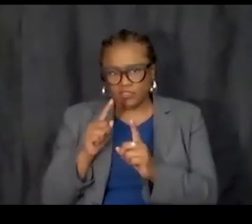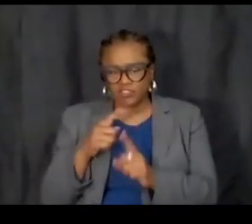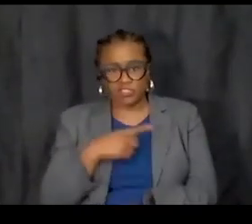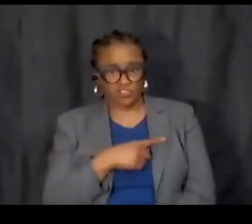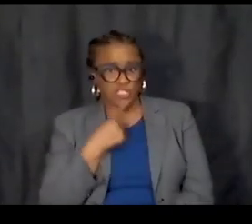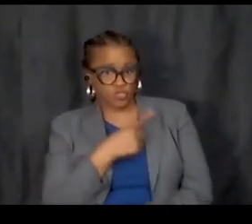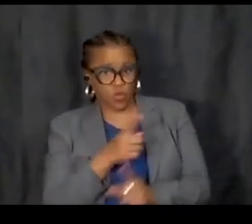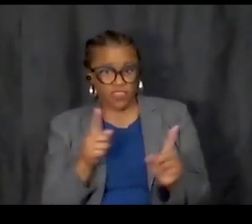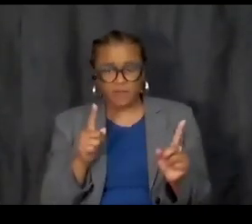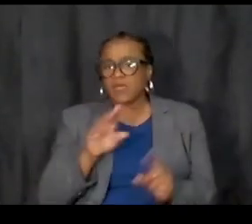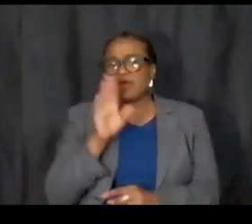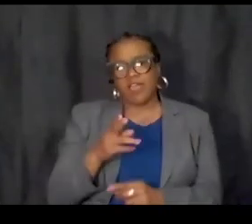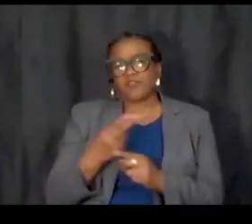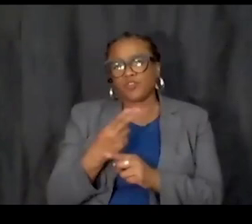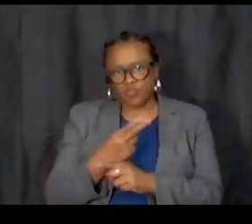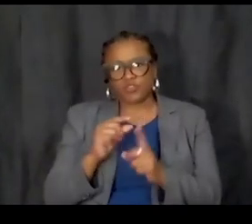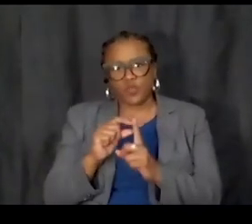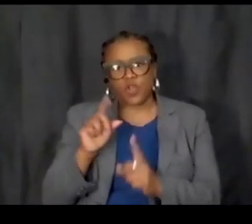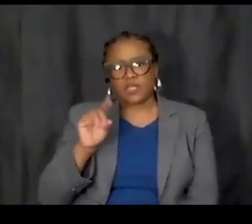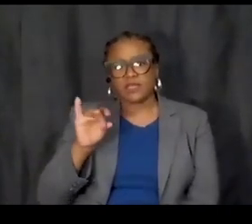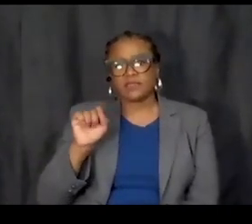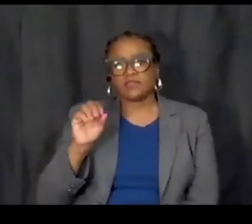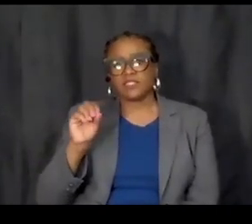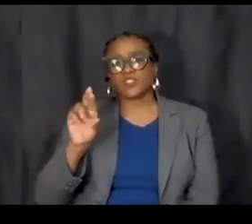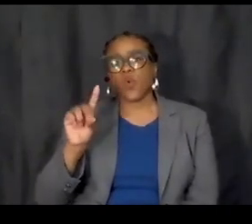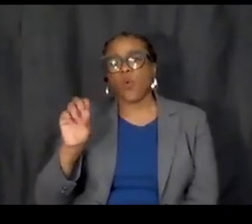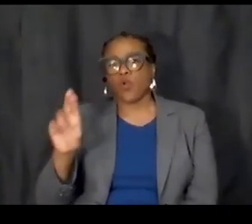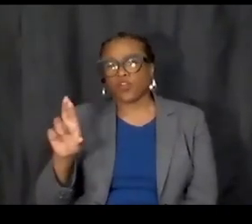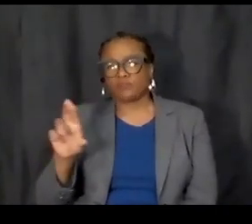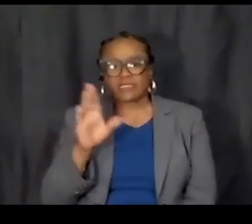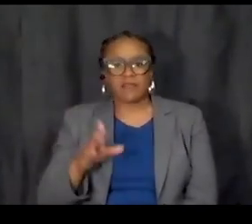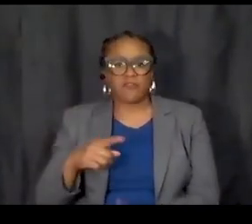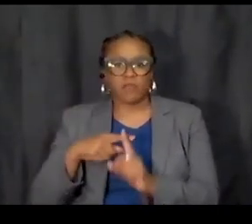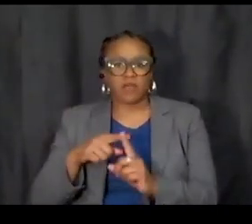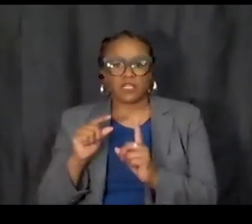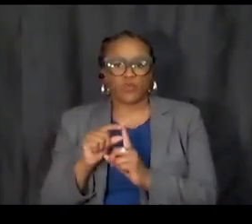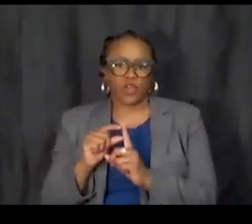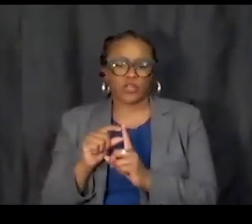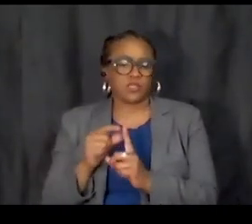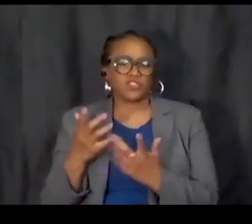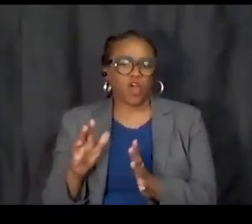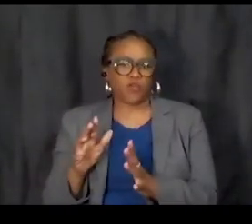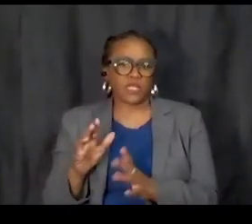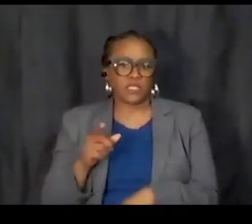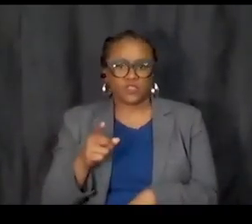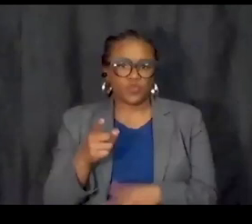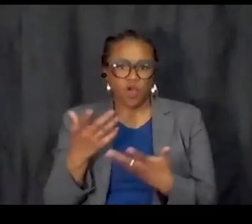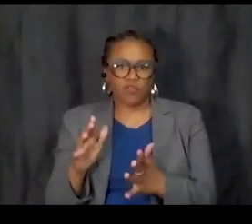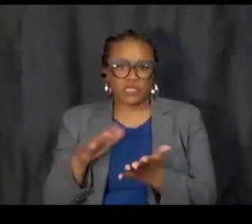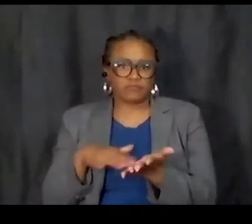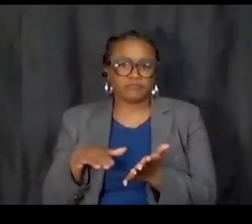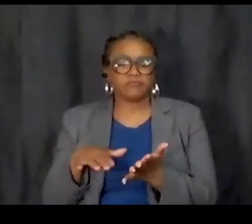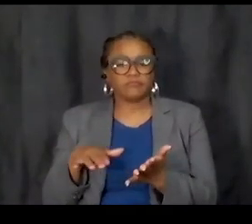disorder. Disorder can never be a positive word. It's already on your website, like eradicate it from your website and whatnot.